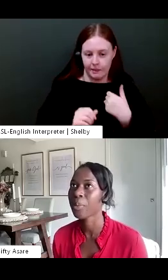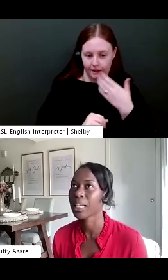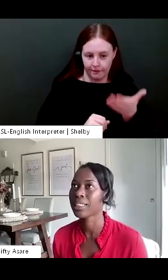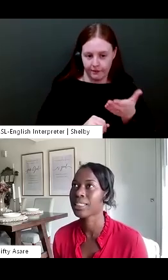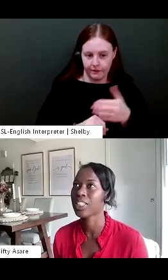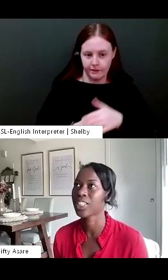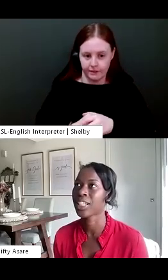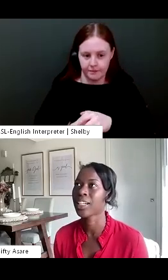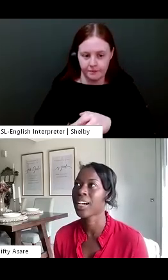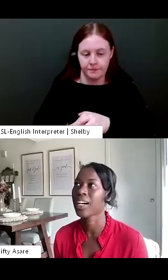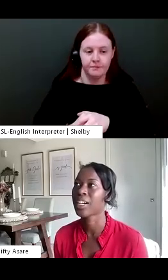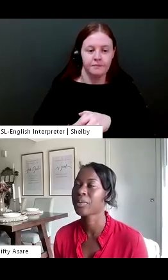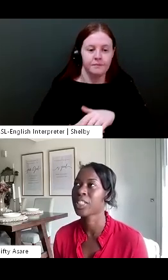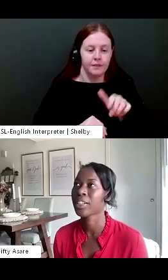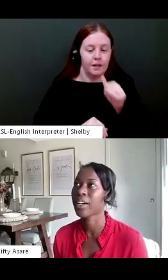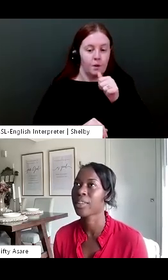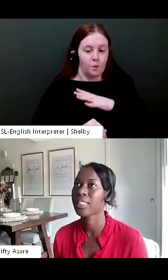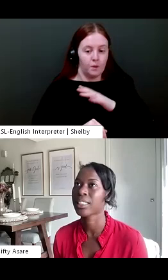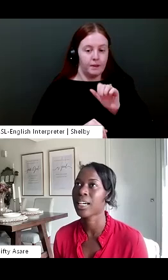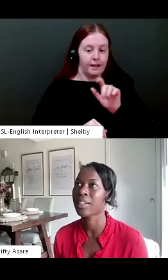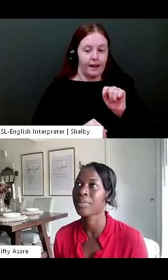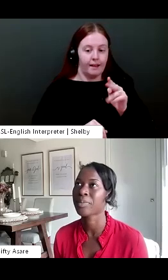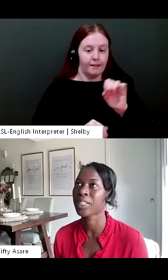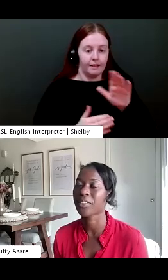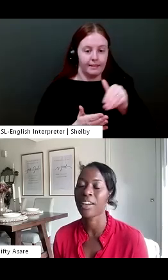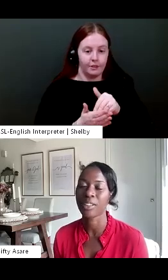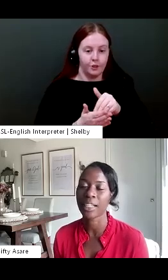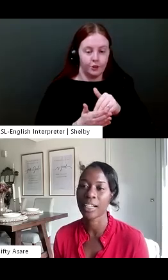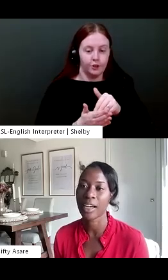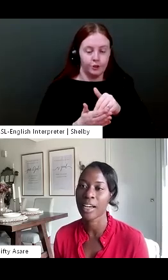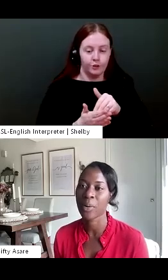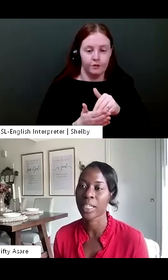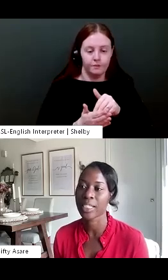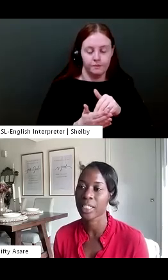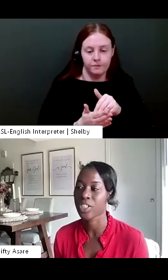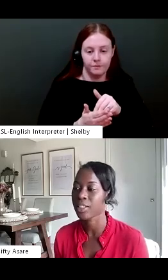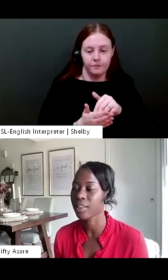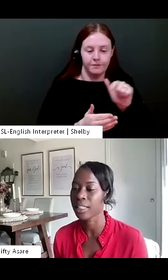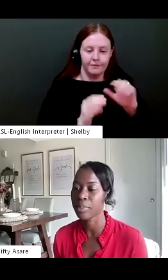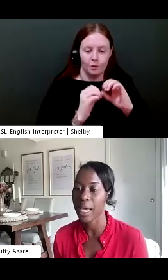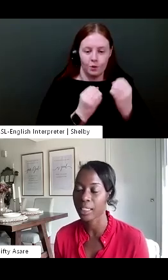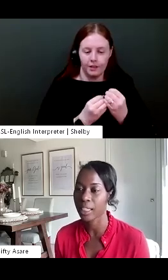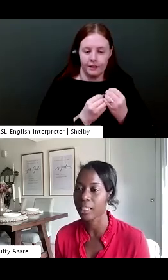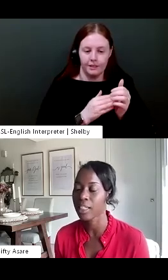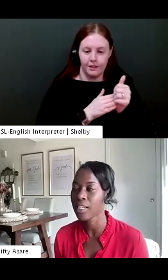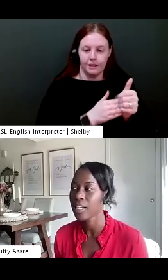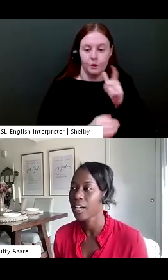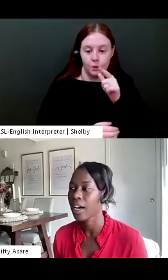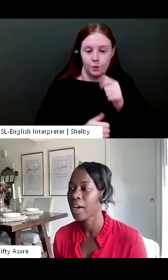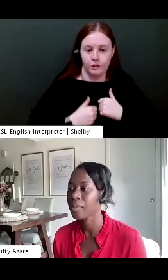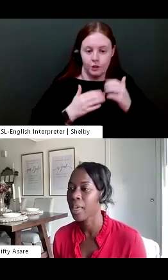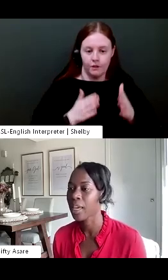At Women at the Center, we shared how this is a survivor-led organization that is